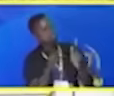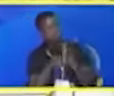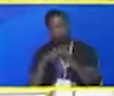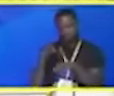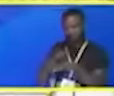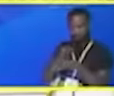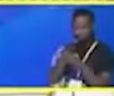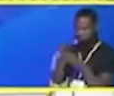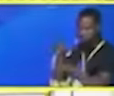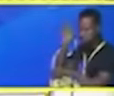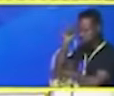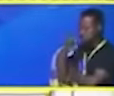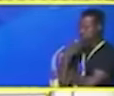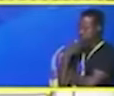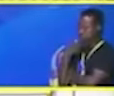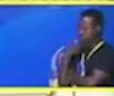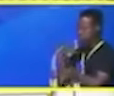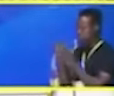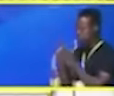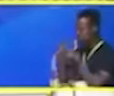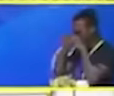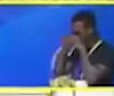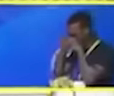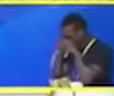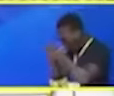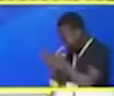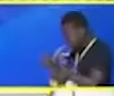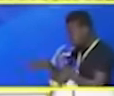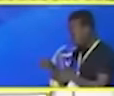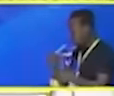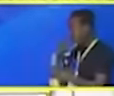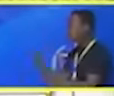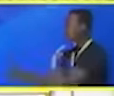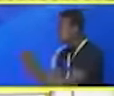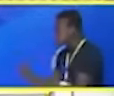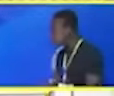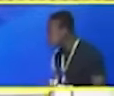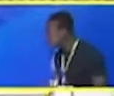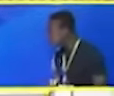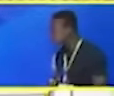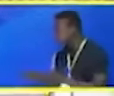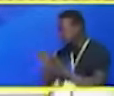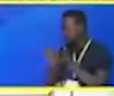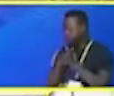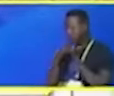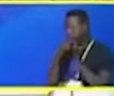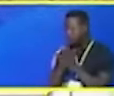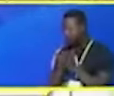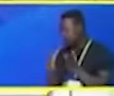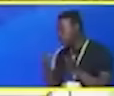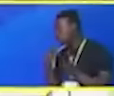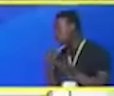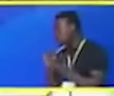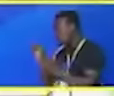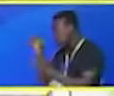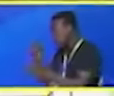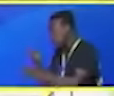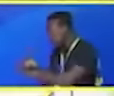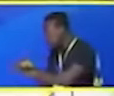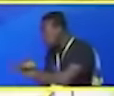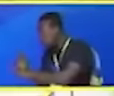man and fastened his eyes toward him and said, look on us. Then the Bible says the next verse that the man looked at